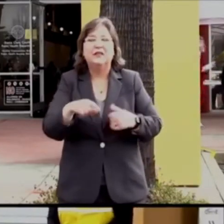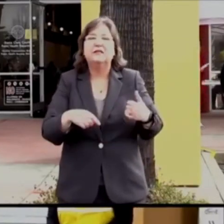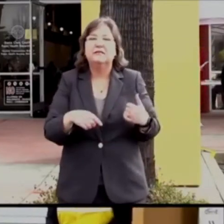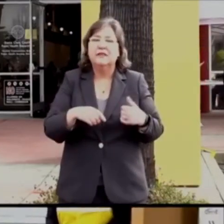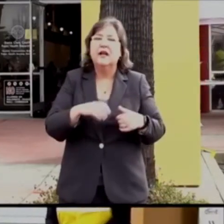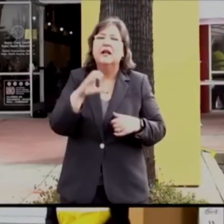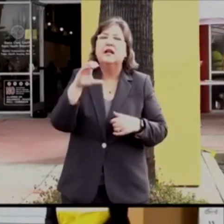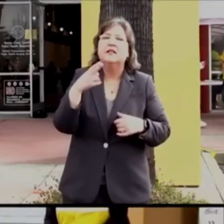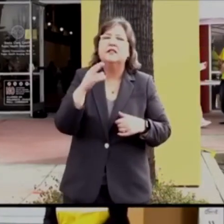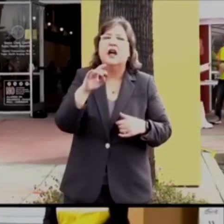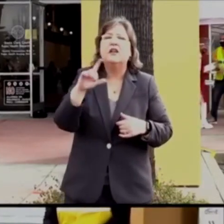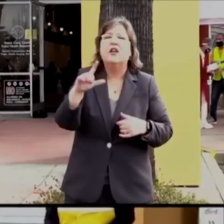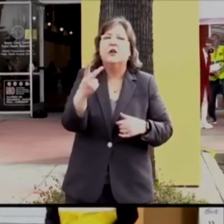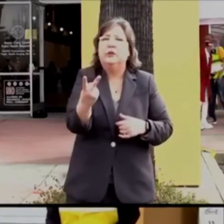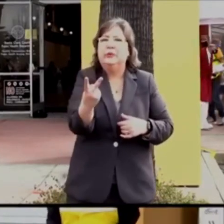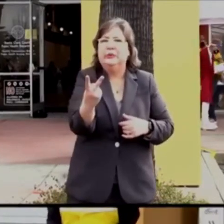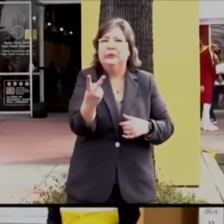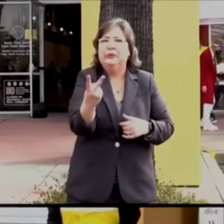Good. Rob?